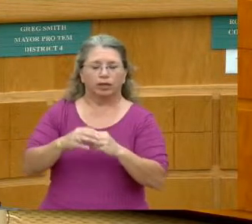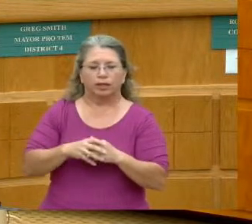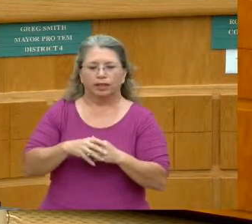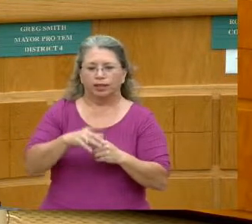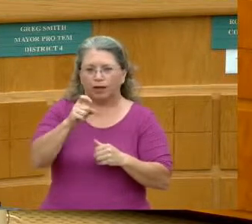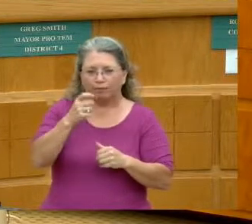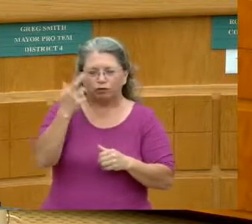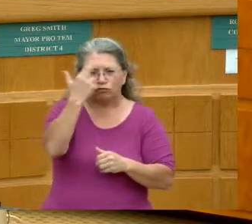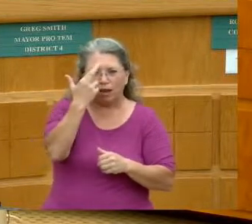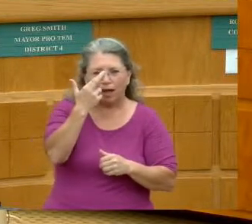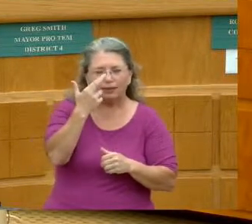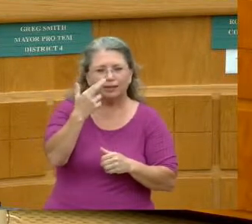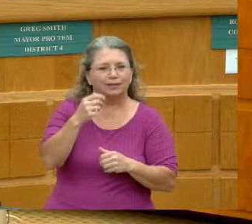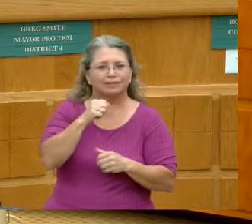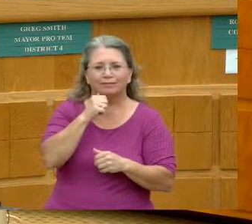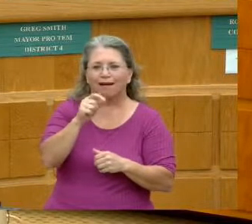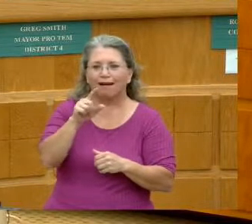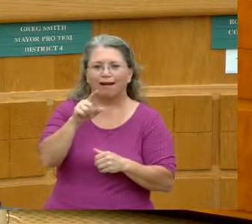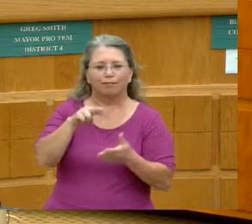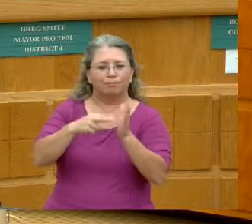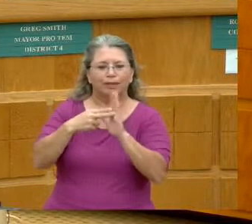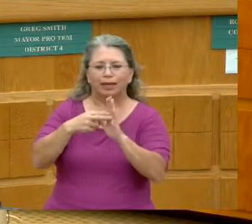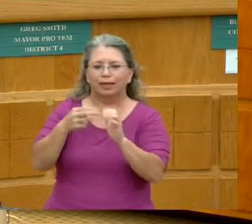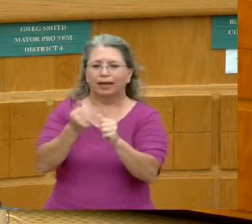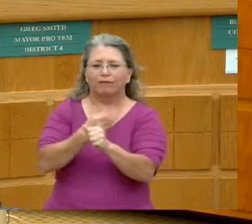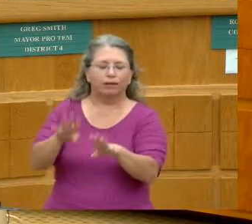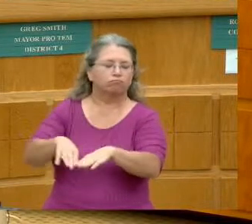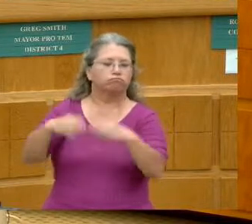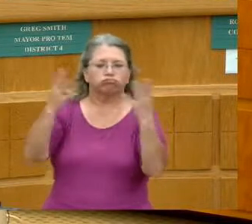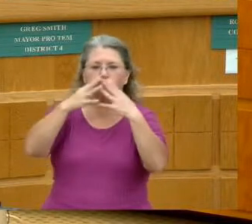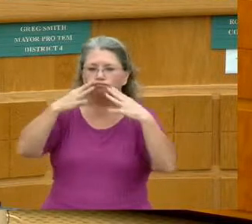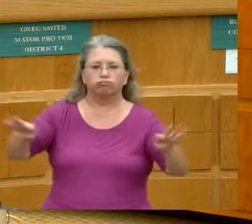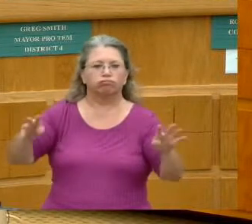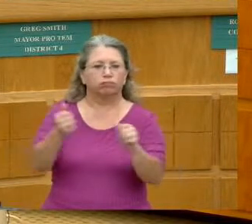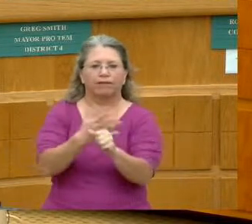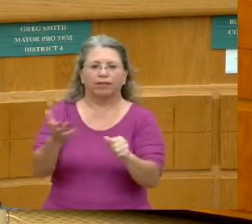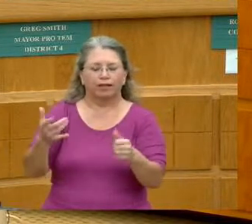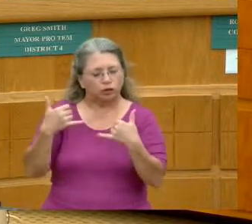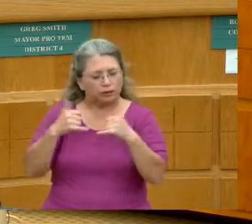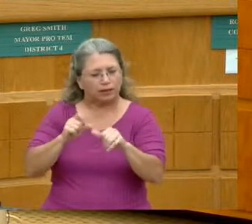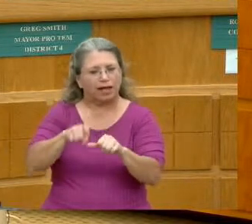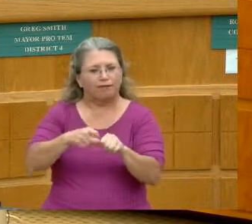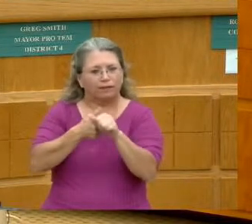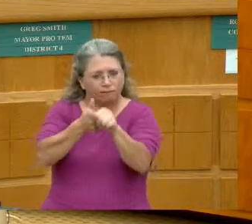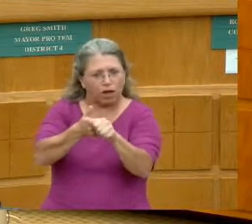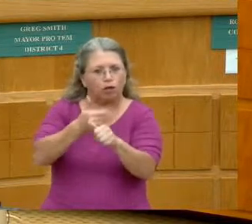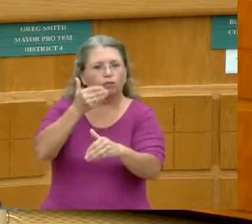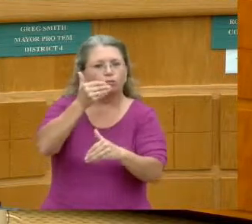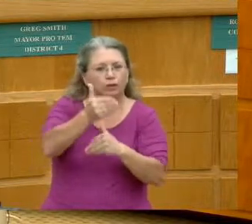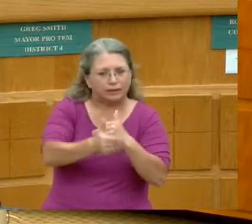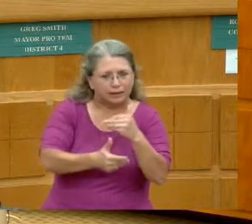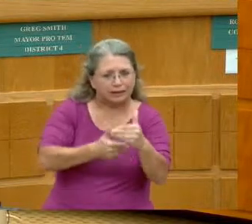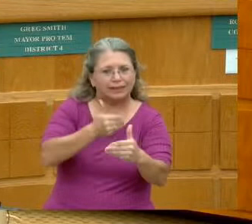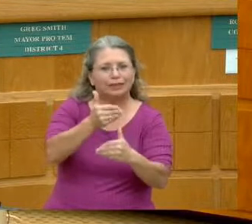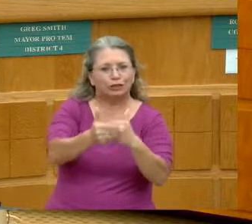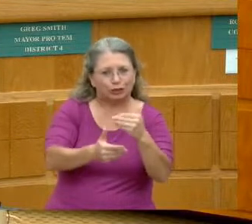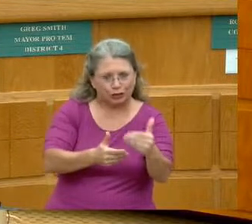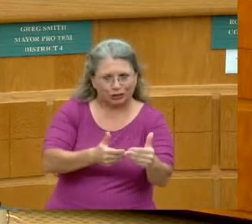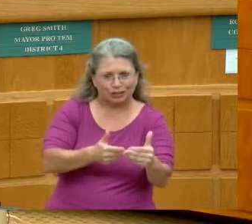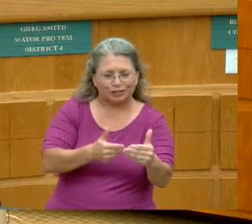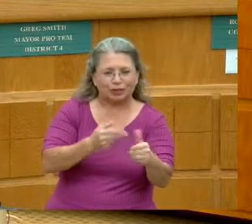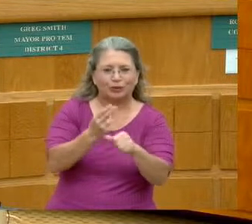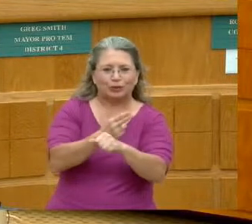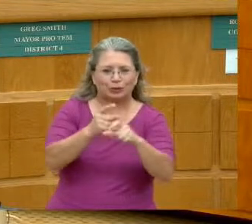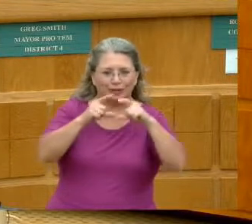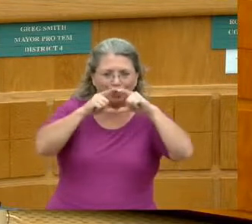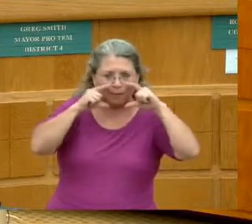follow the right prevention tools, making sure they're wearing a mask. So if people are starting now to be more lackadaisical about not wearing a mask,